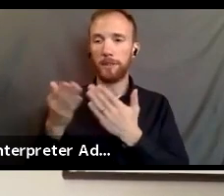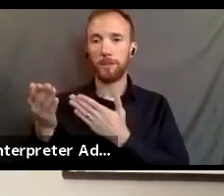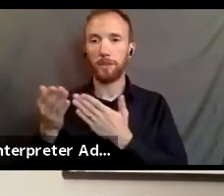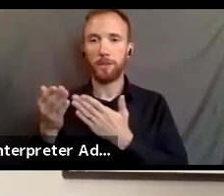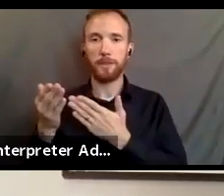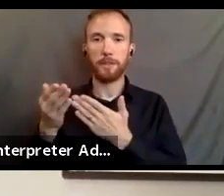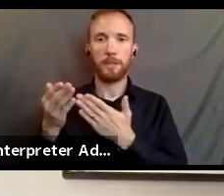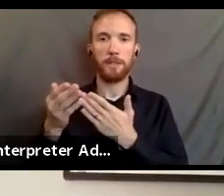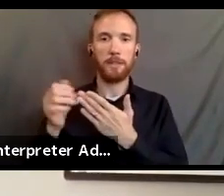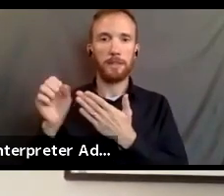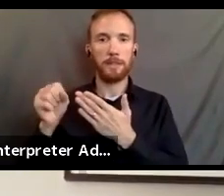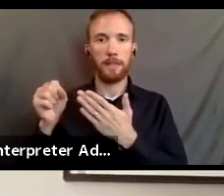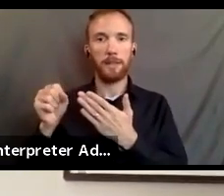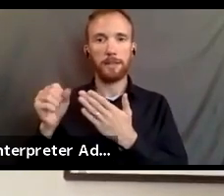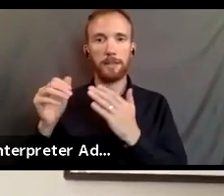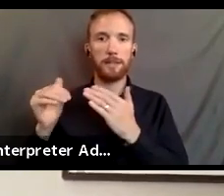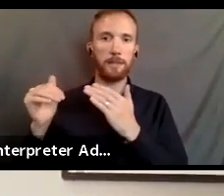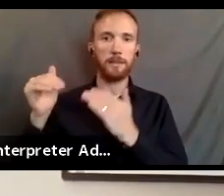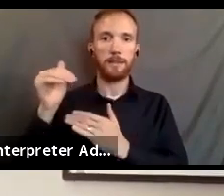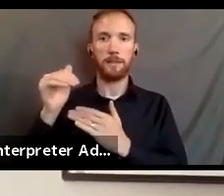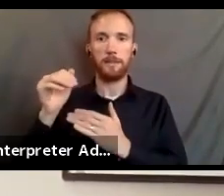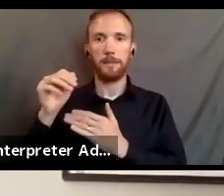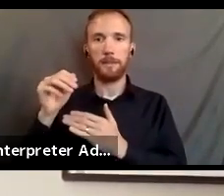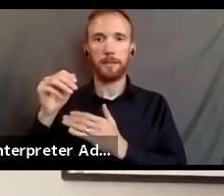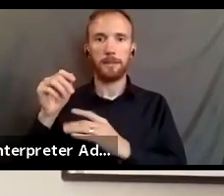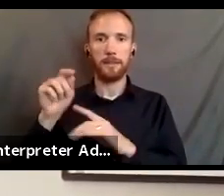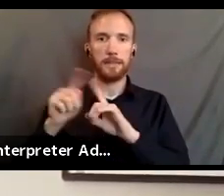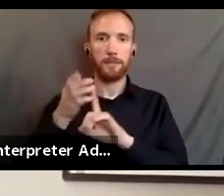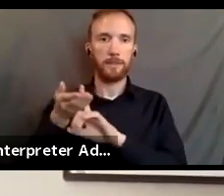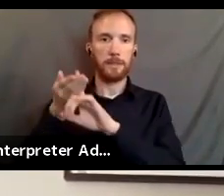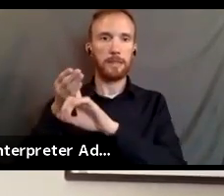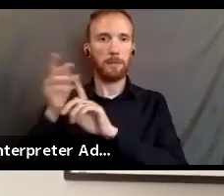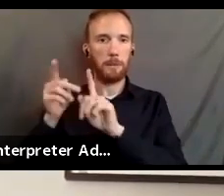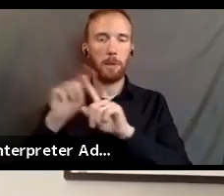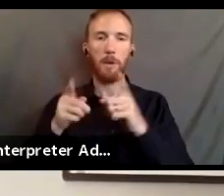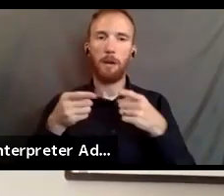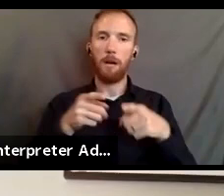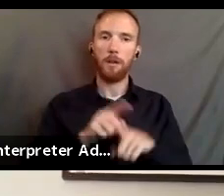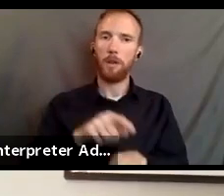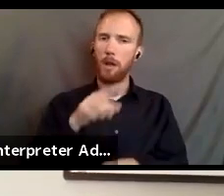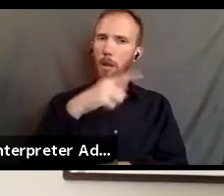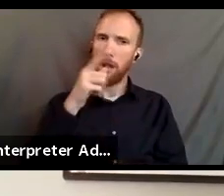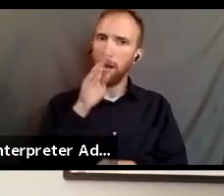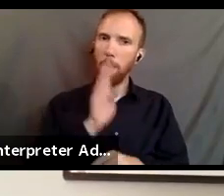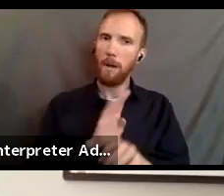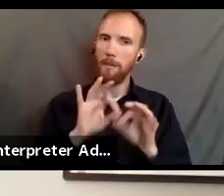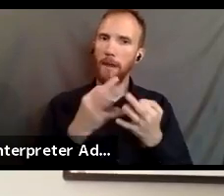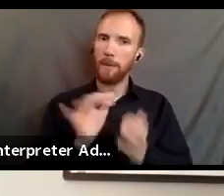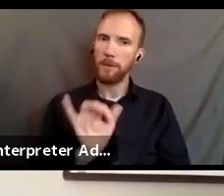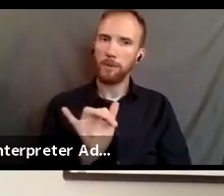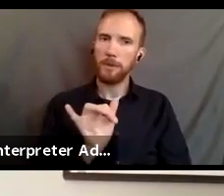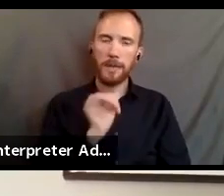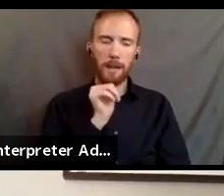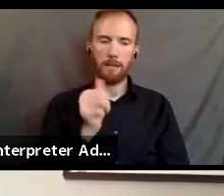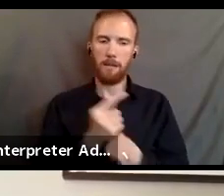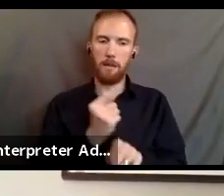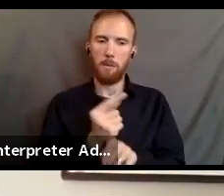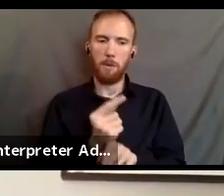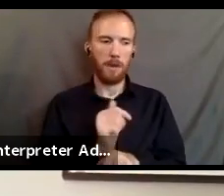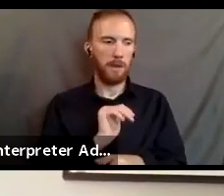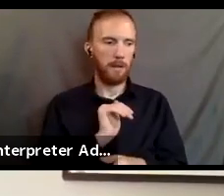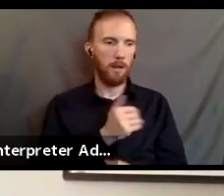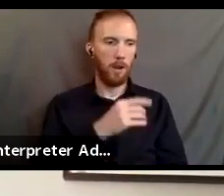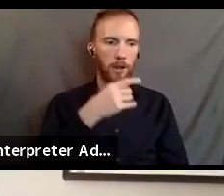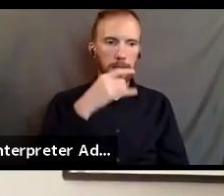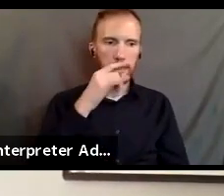atlanta we need them to serve black and brown families as well it's not acceptable that our kids cannot access our schools